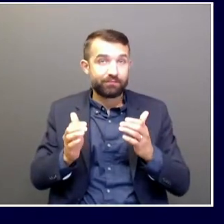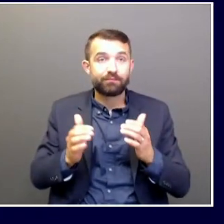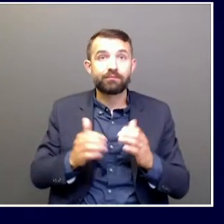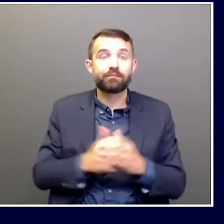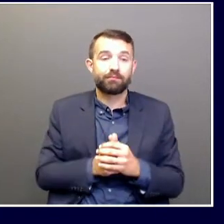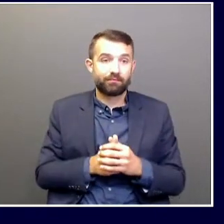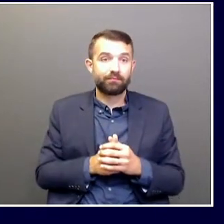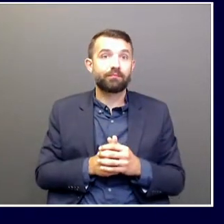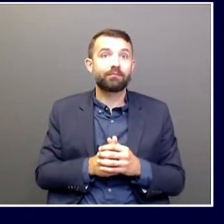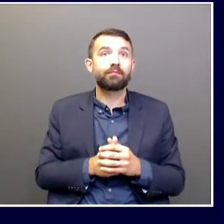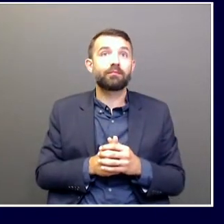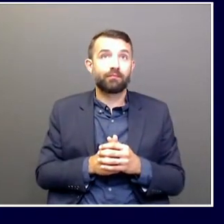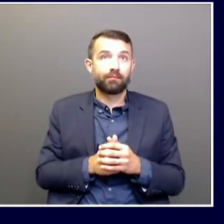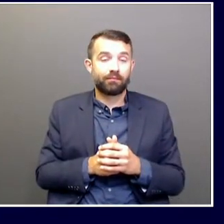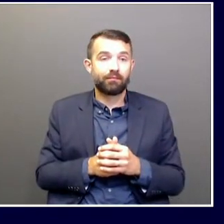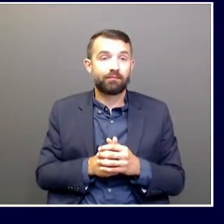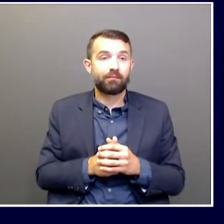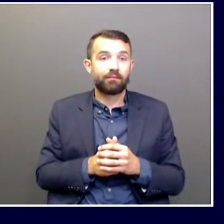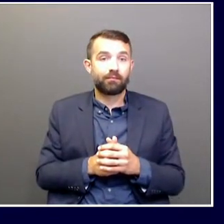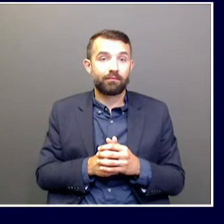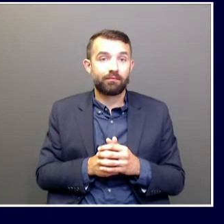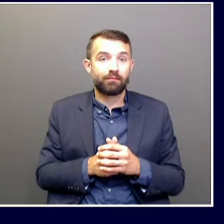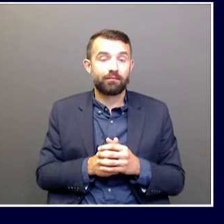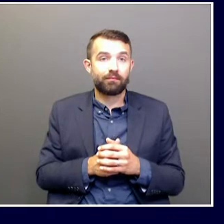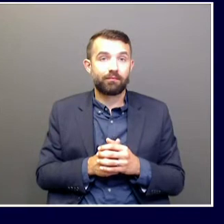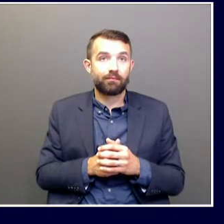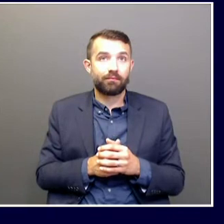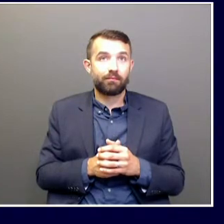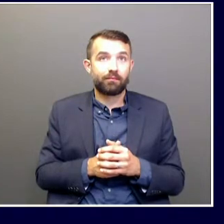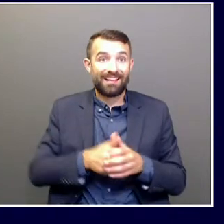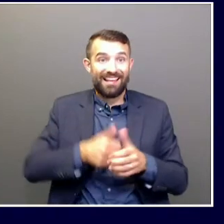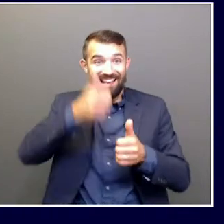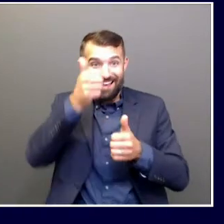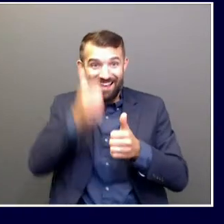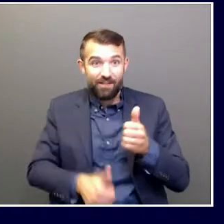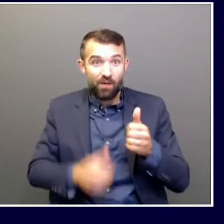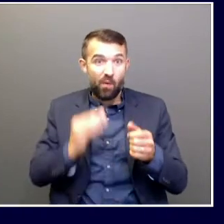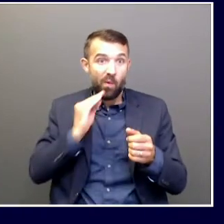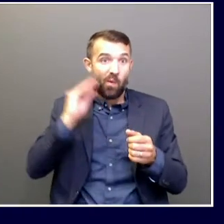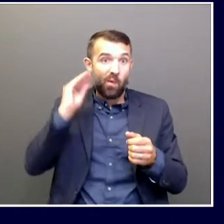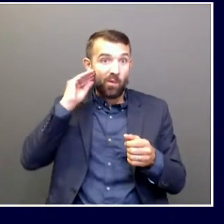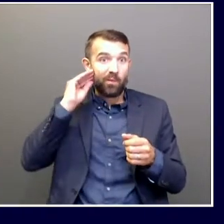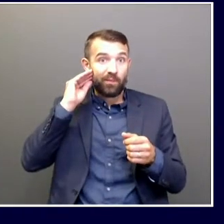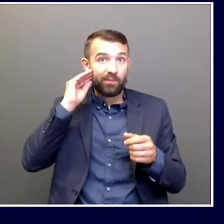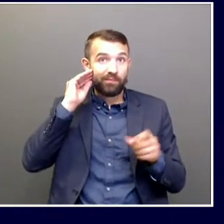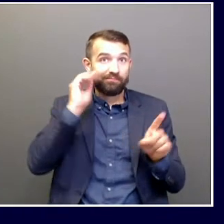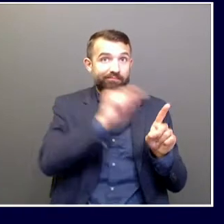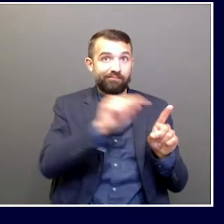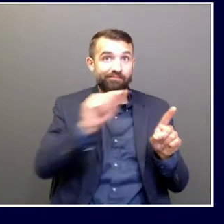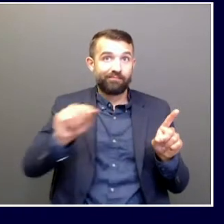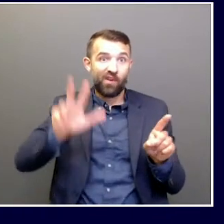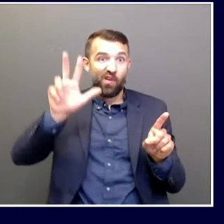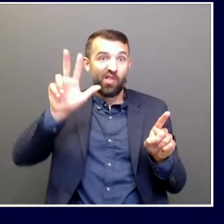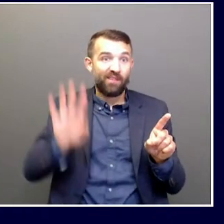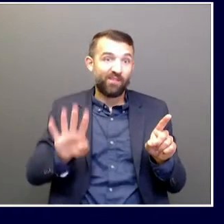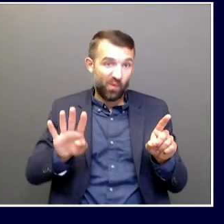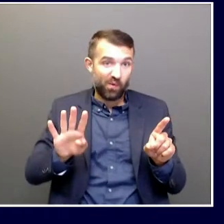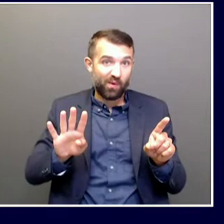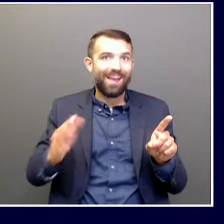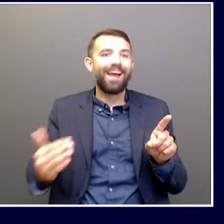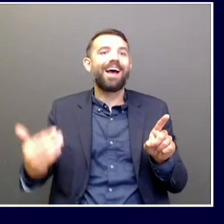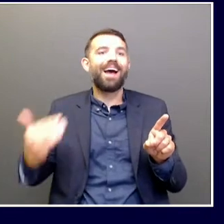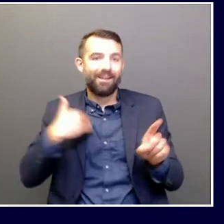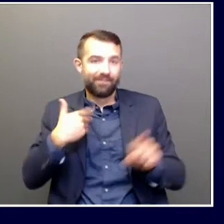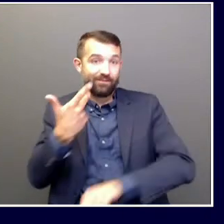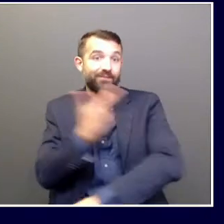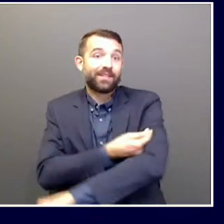every 4 people in every single household are vaccinated. Compare that to another state where 3